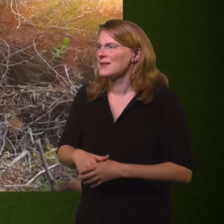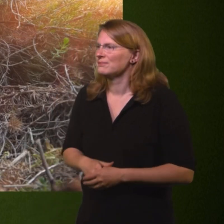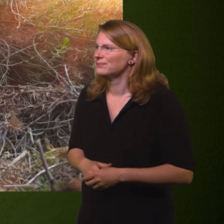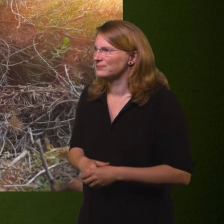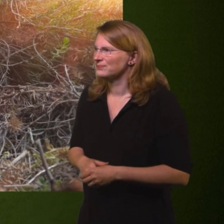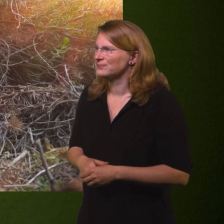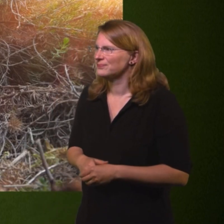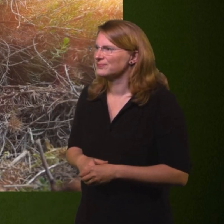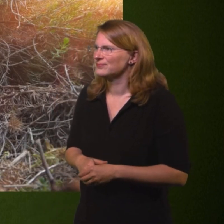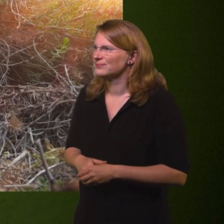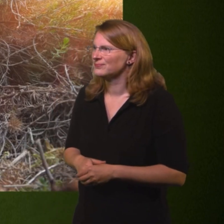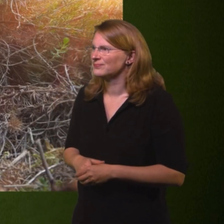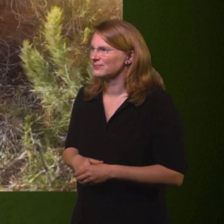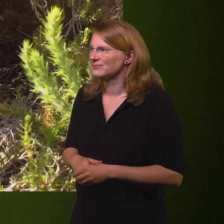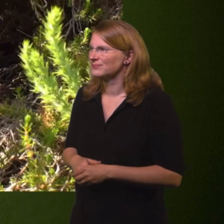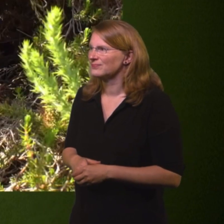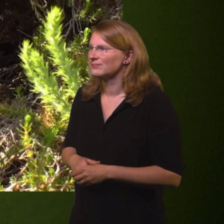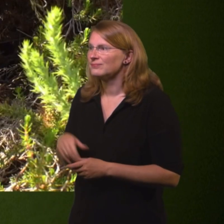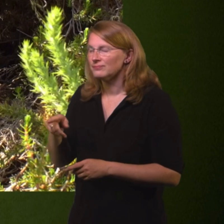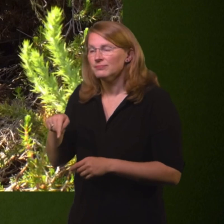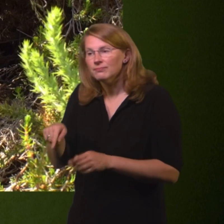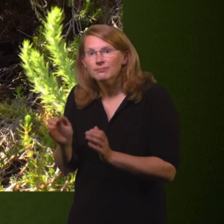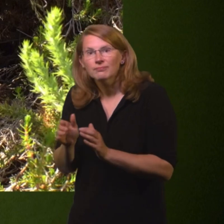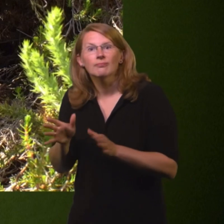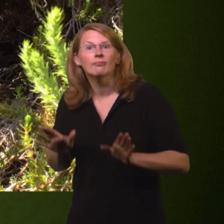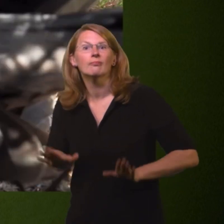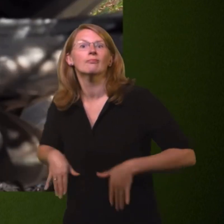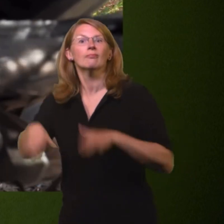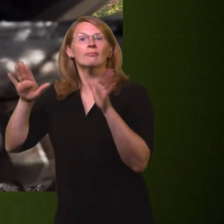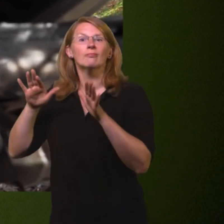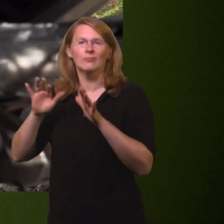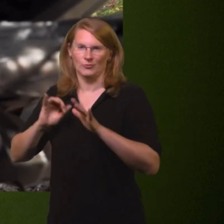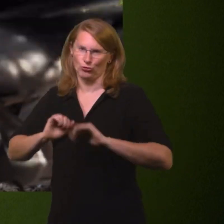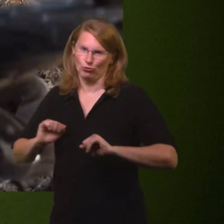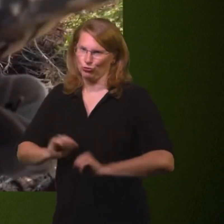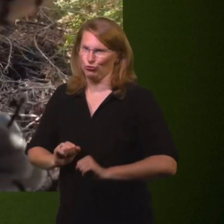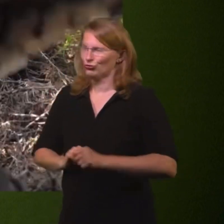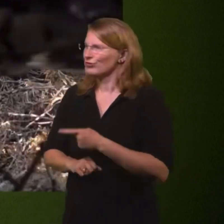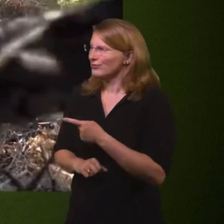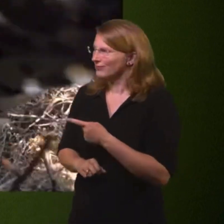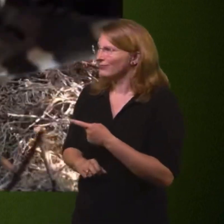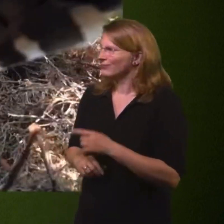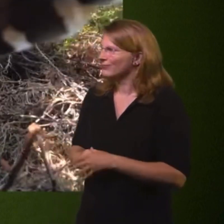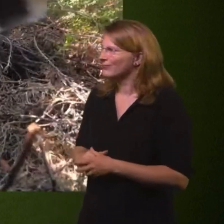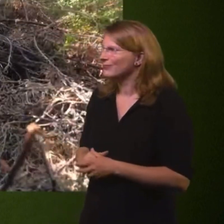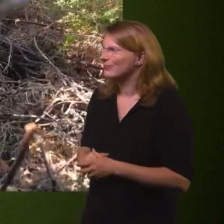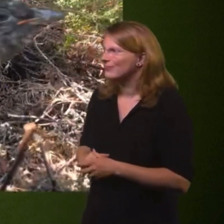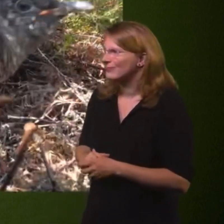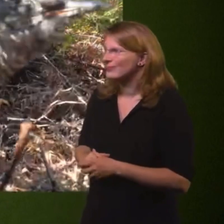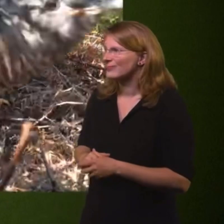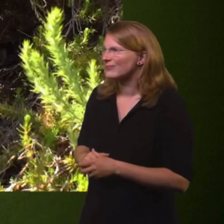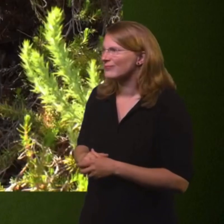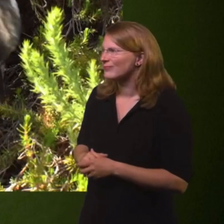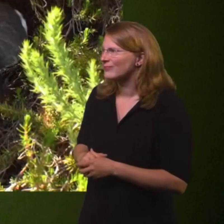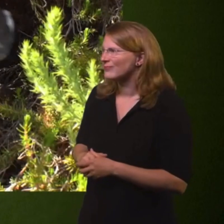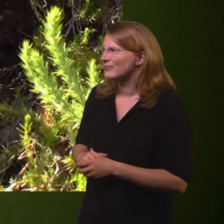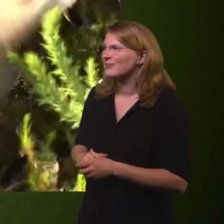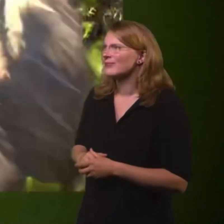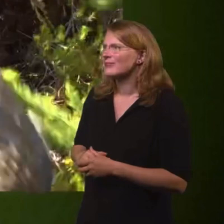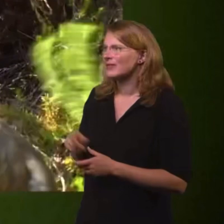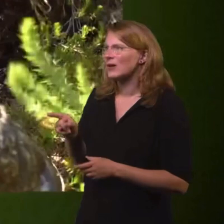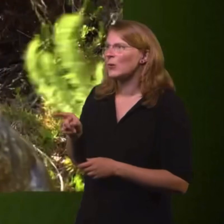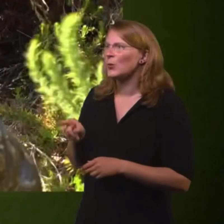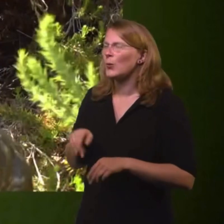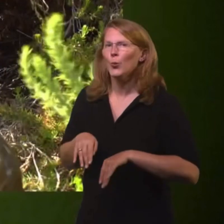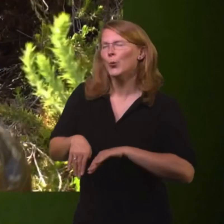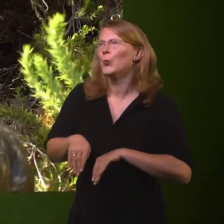actually, throughout the course of the day. Hasn't quite fledged in the sense that it's left the nest, but it's been sneaking out, finding a bit of sunshine, finding a